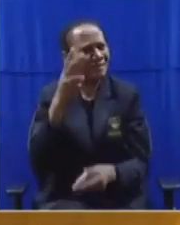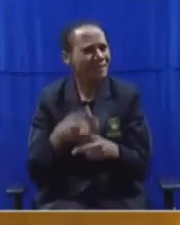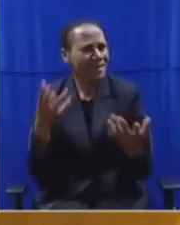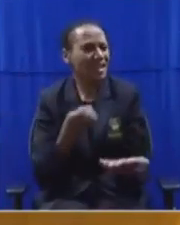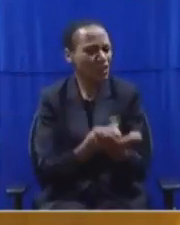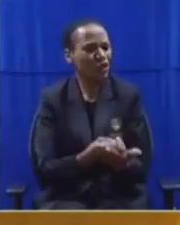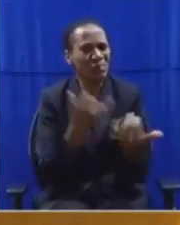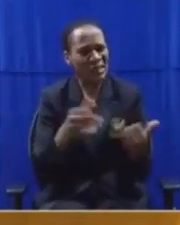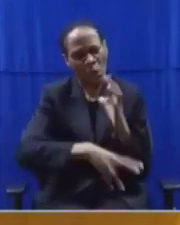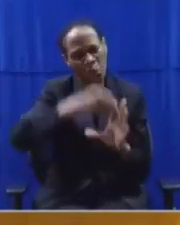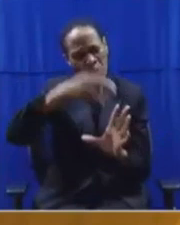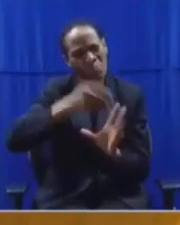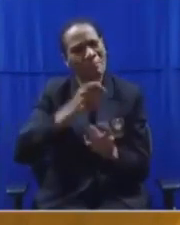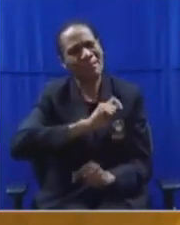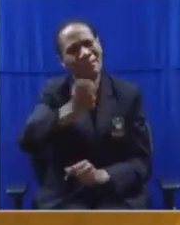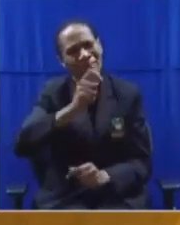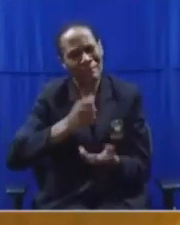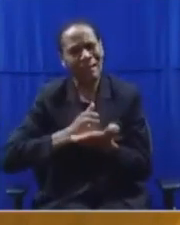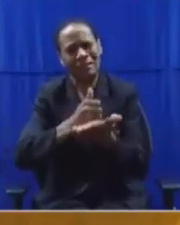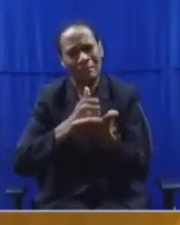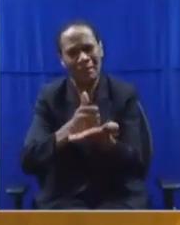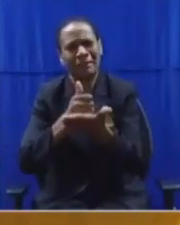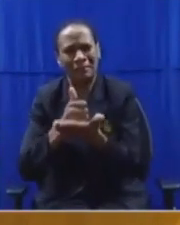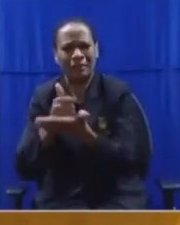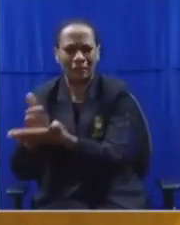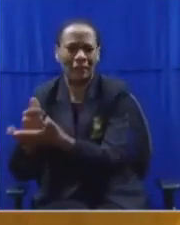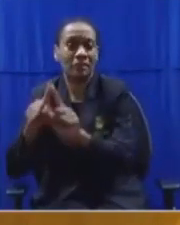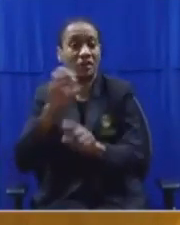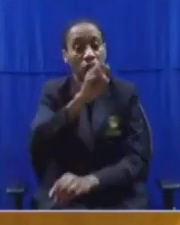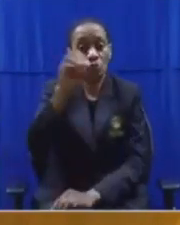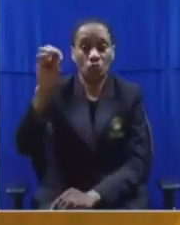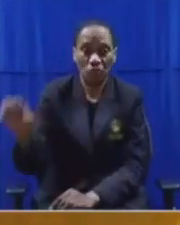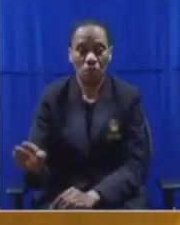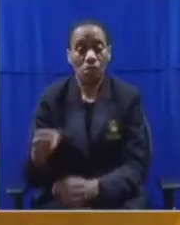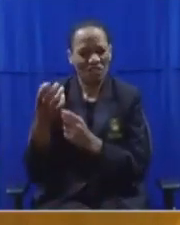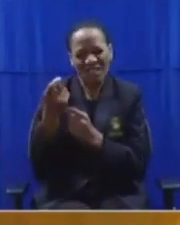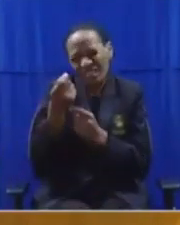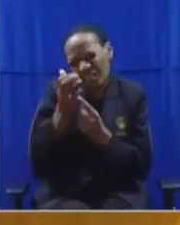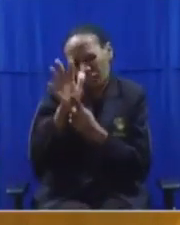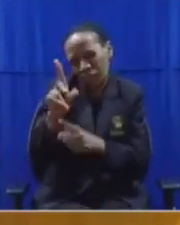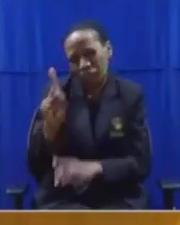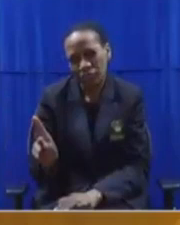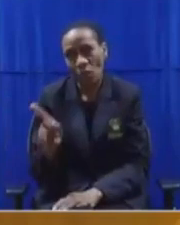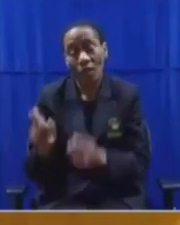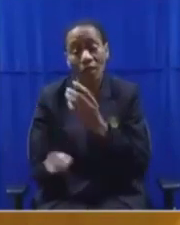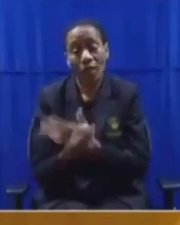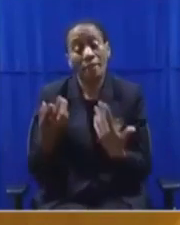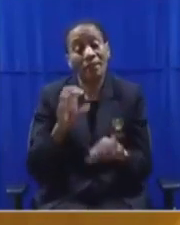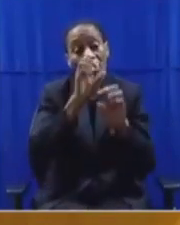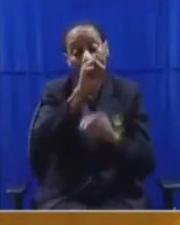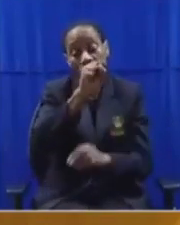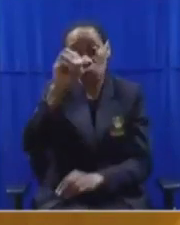African economy. From bailouts to guarantees, here's just a slight glimpse at the frightening state of state-owned